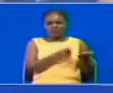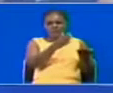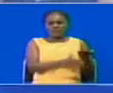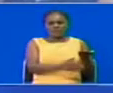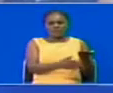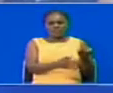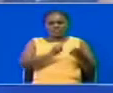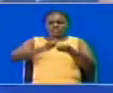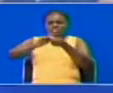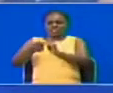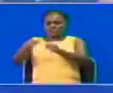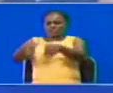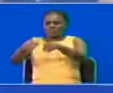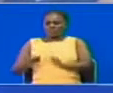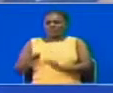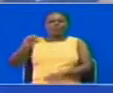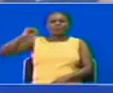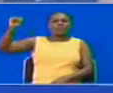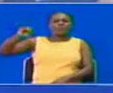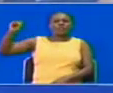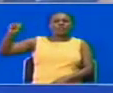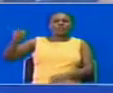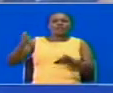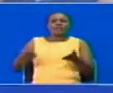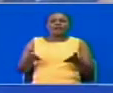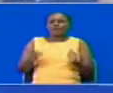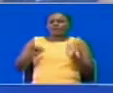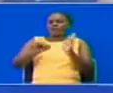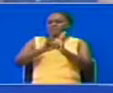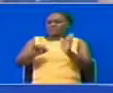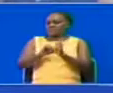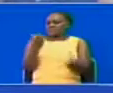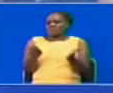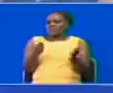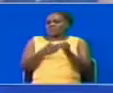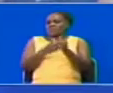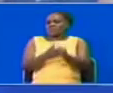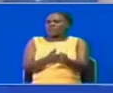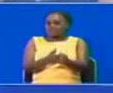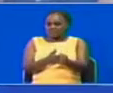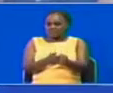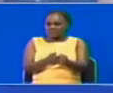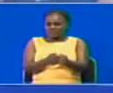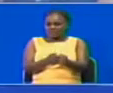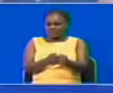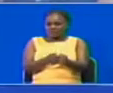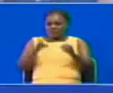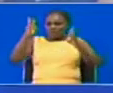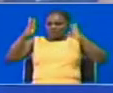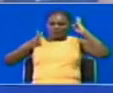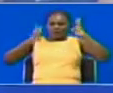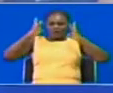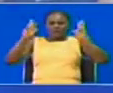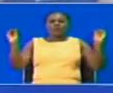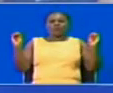turned those burial sessions into political rallies, and is now indicating that maybe the leadership should not be very, should not be worried, or they